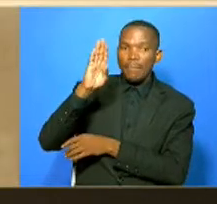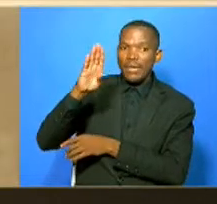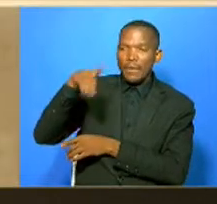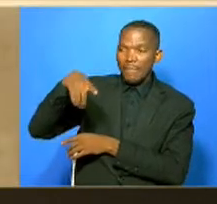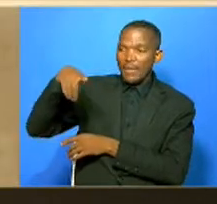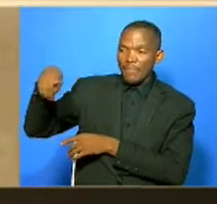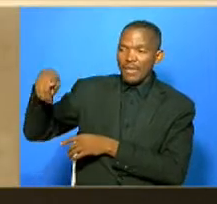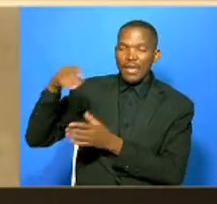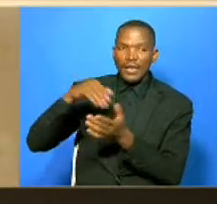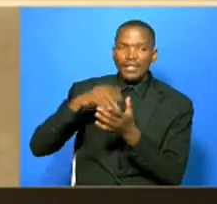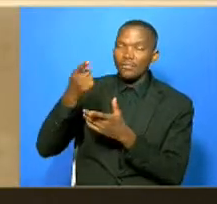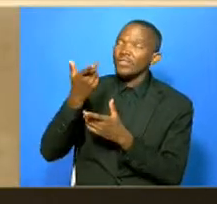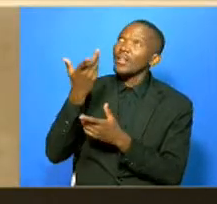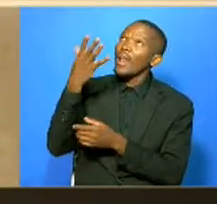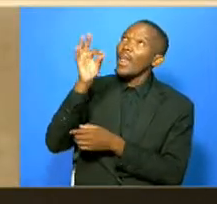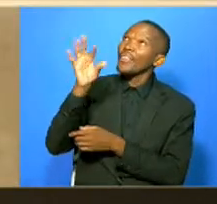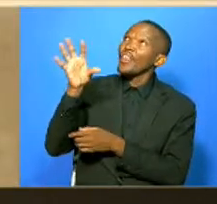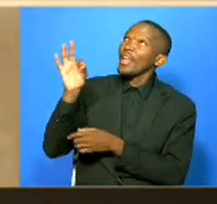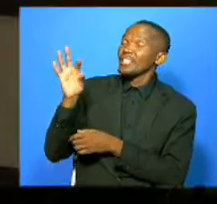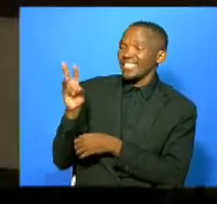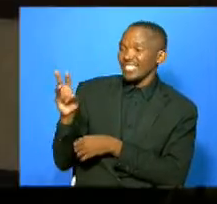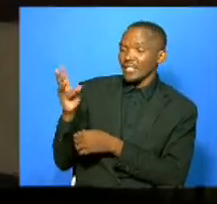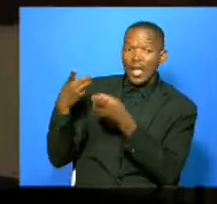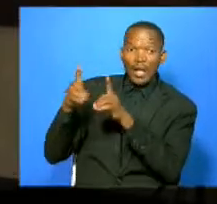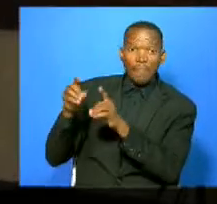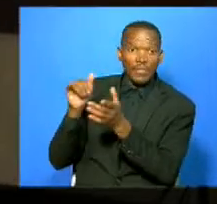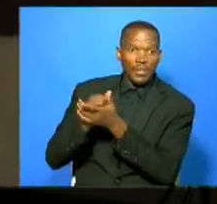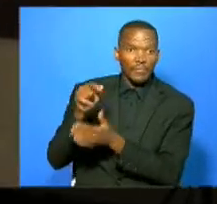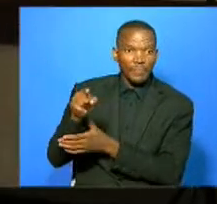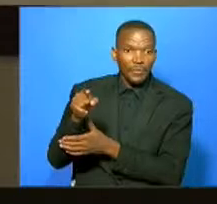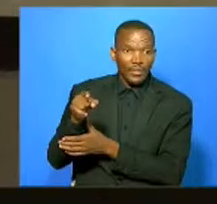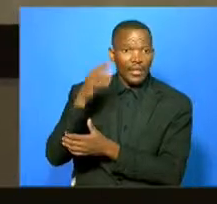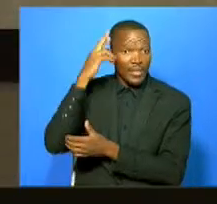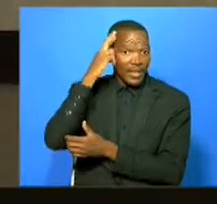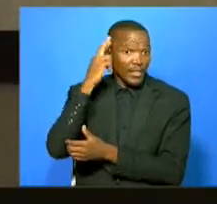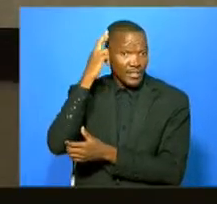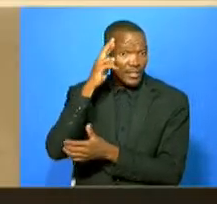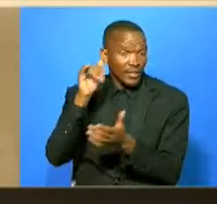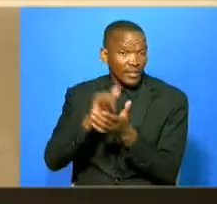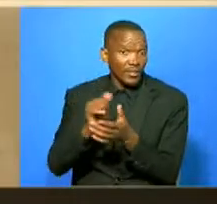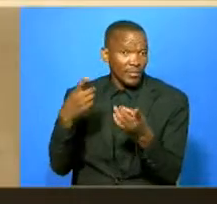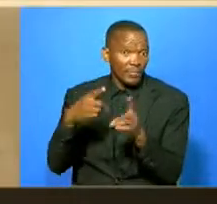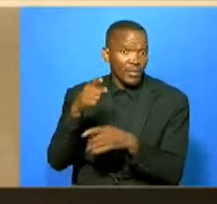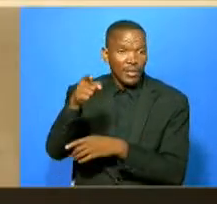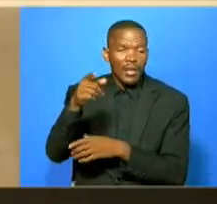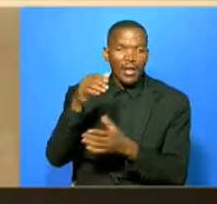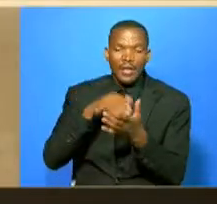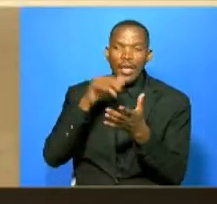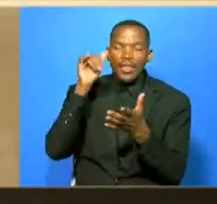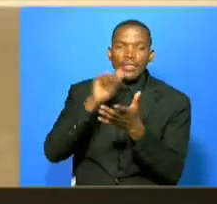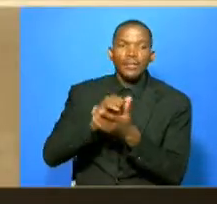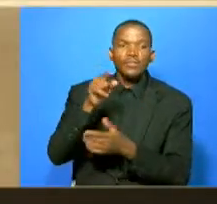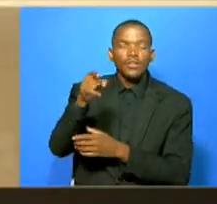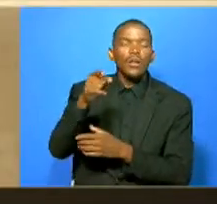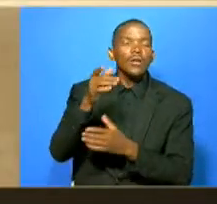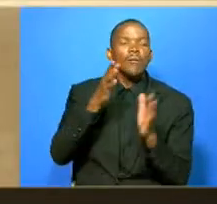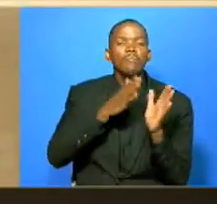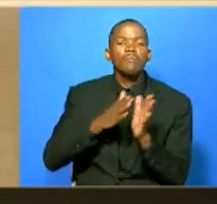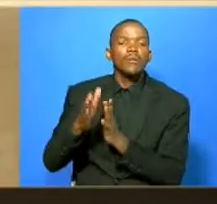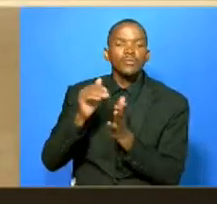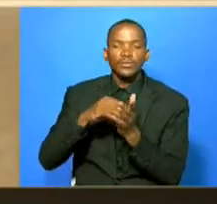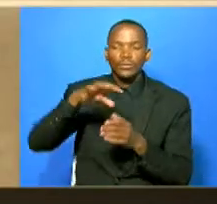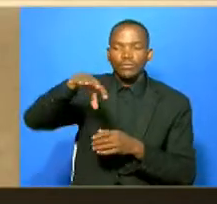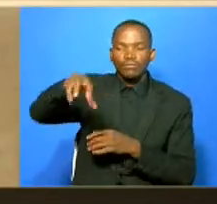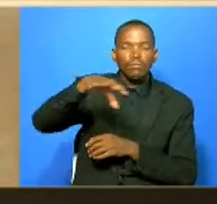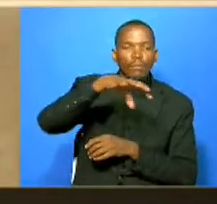CBPP eradication in 1996. For this reason, U.S. promotion of concepts such as zoning